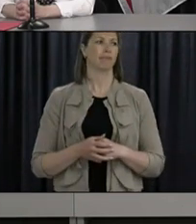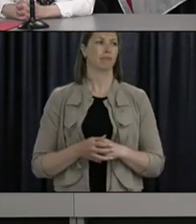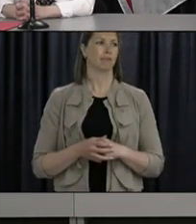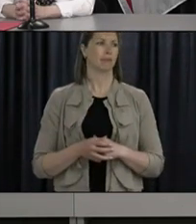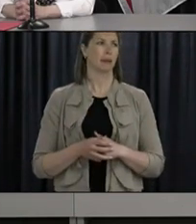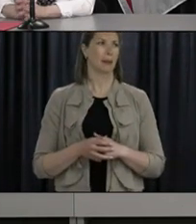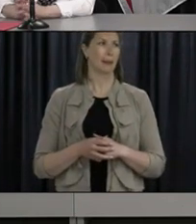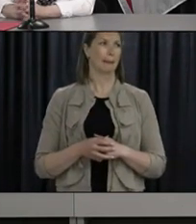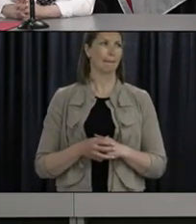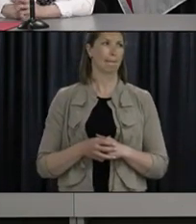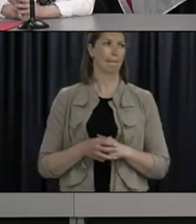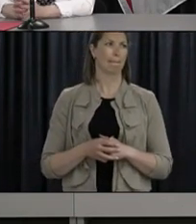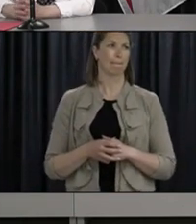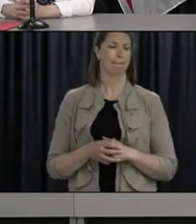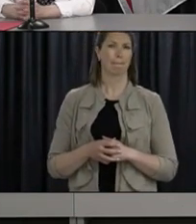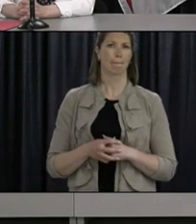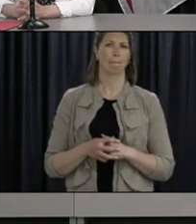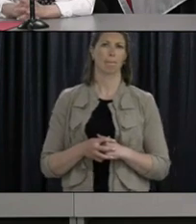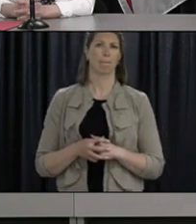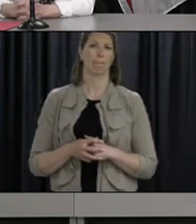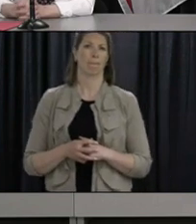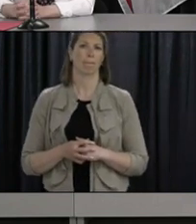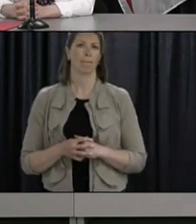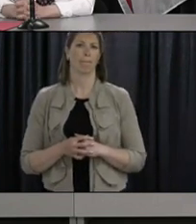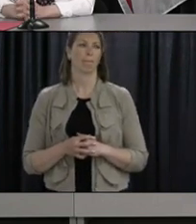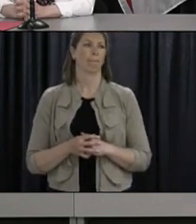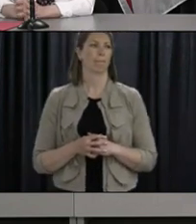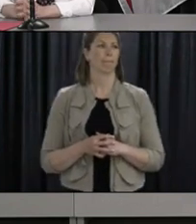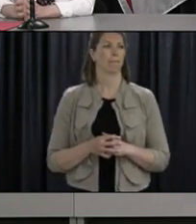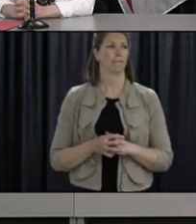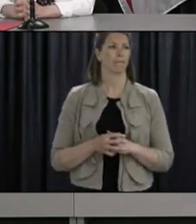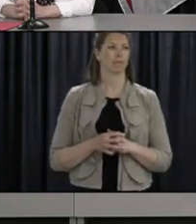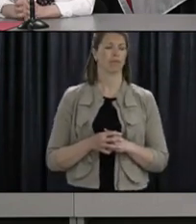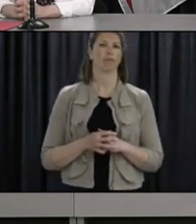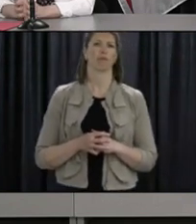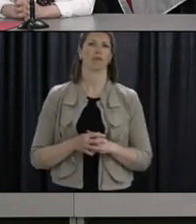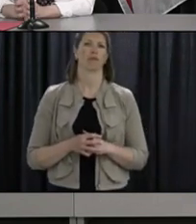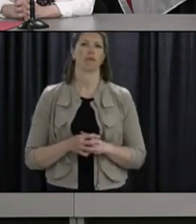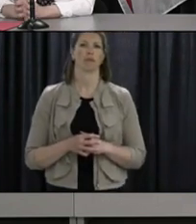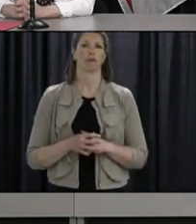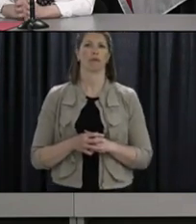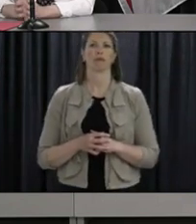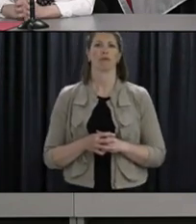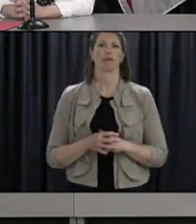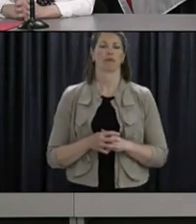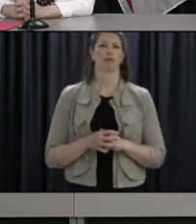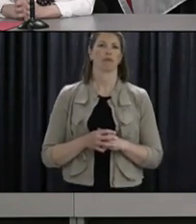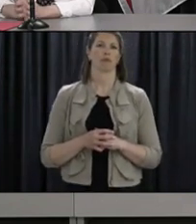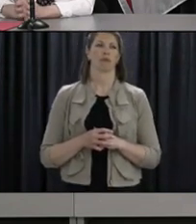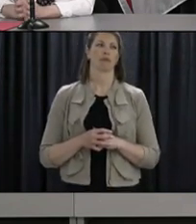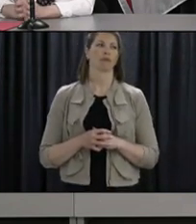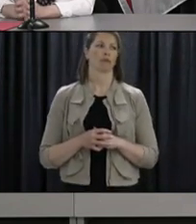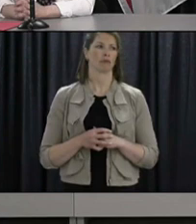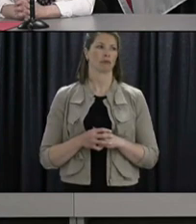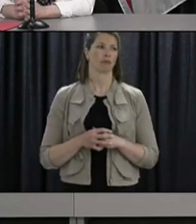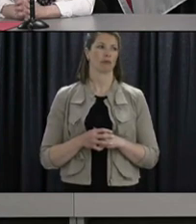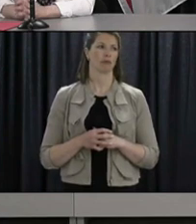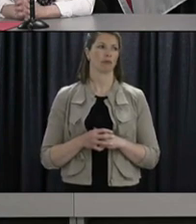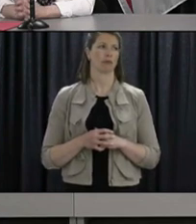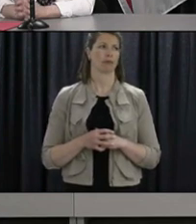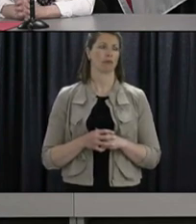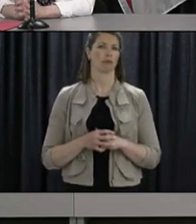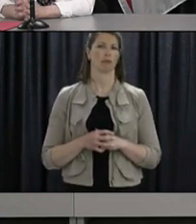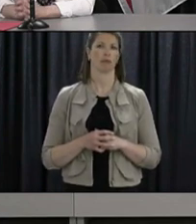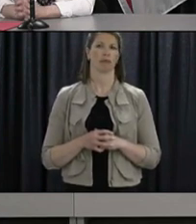reporters registered for today's call. Each reporter will have the opportunity to ask two questions and one follow up. We suggest that you not